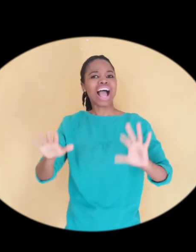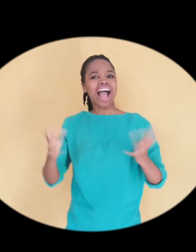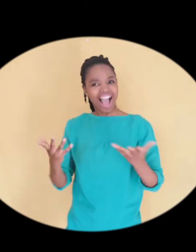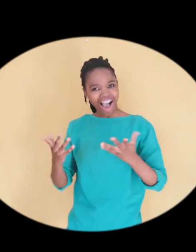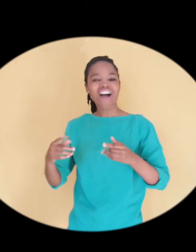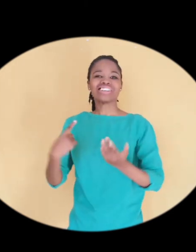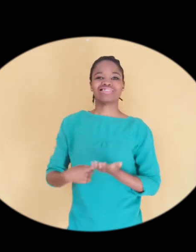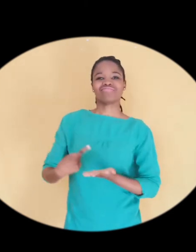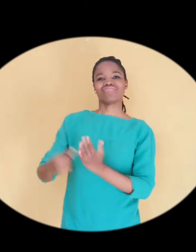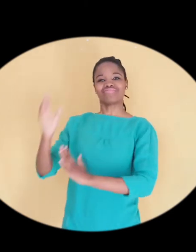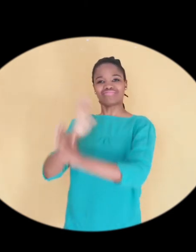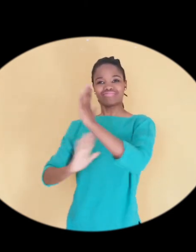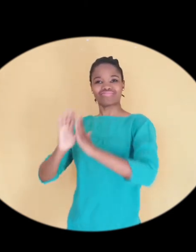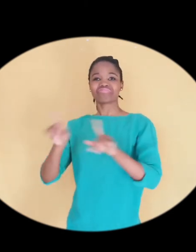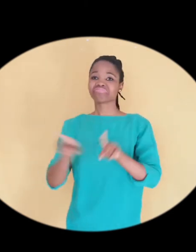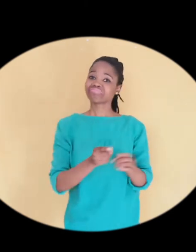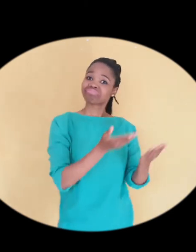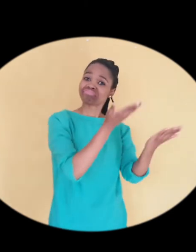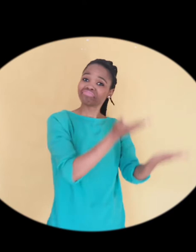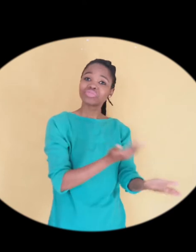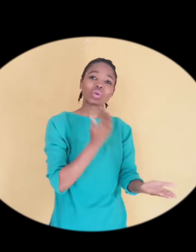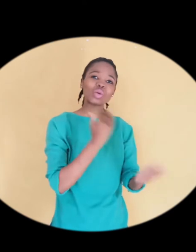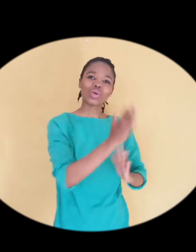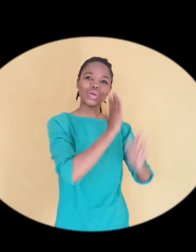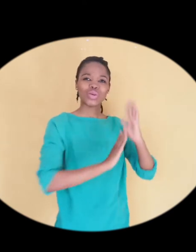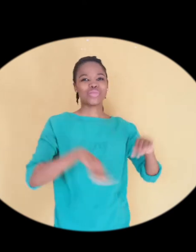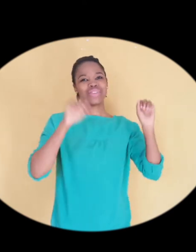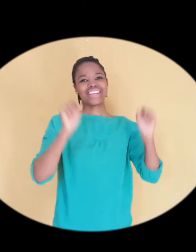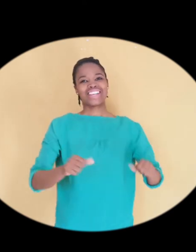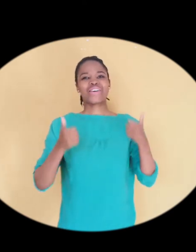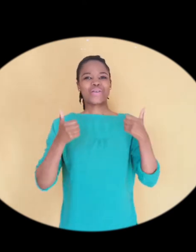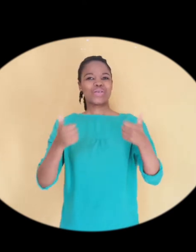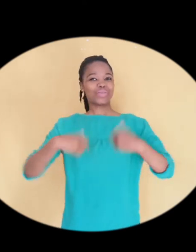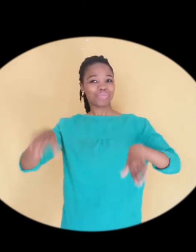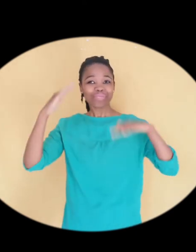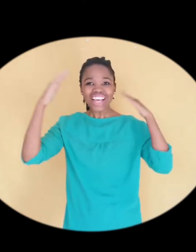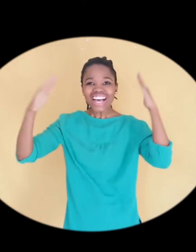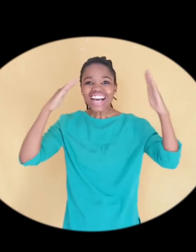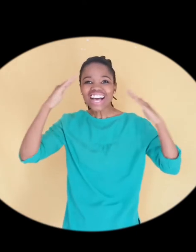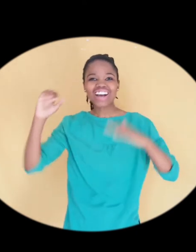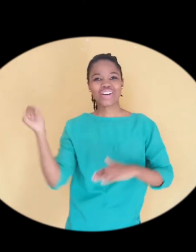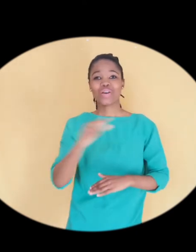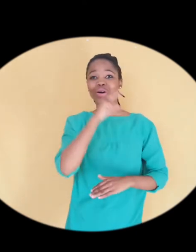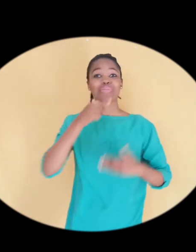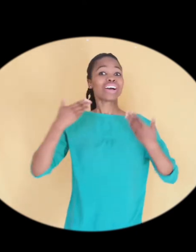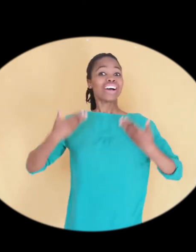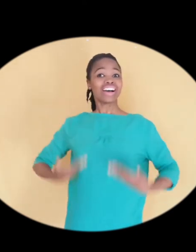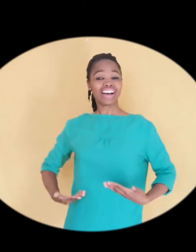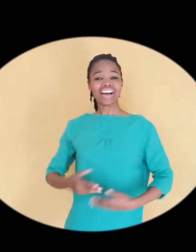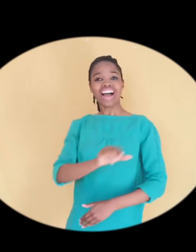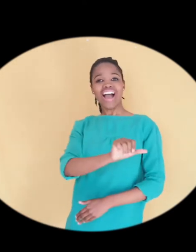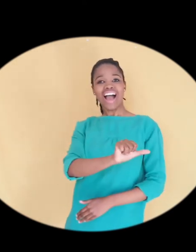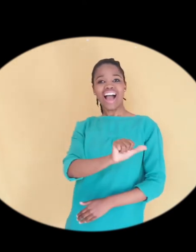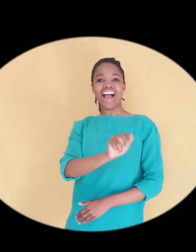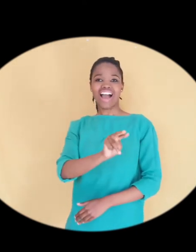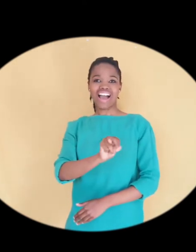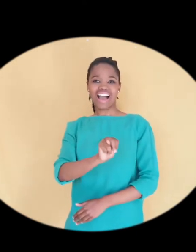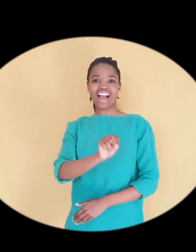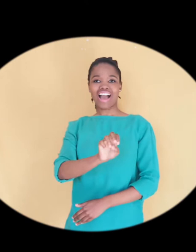book. And man, I'm gonna let you introduce yourself. So I guess. Cool. Yeah. Okay. Hi everybody. My name is Anelile